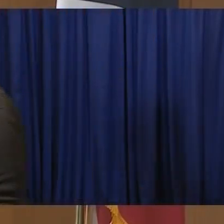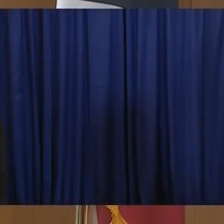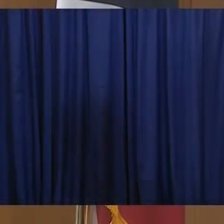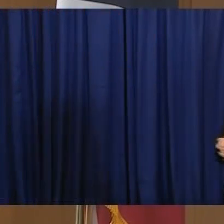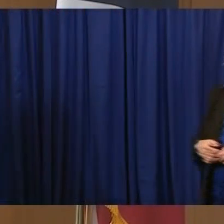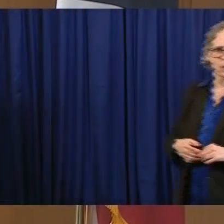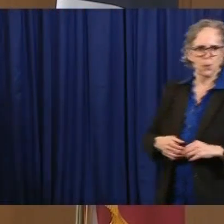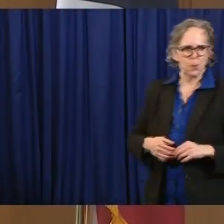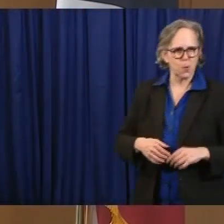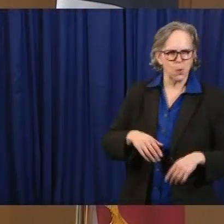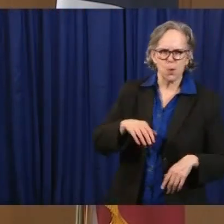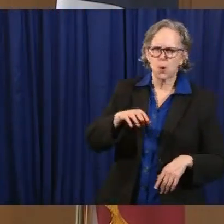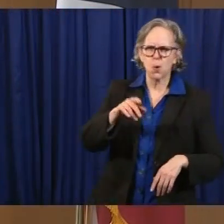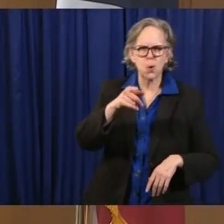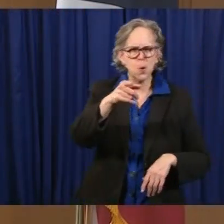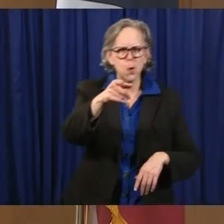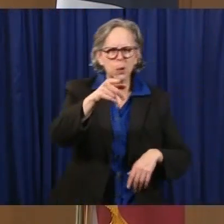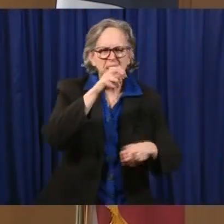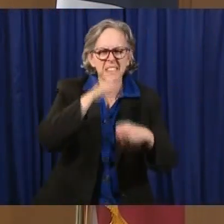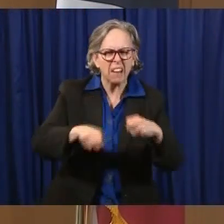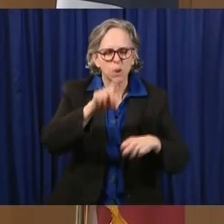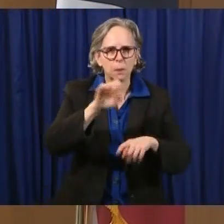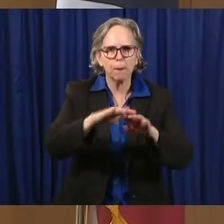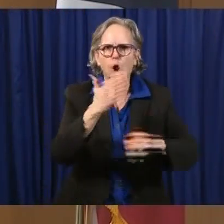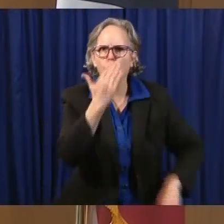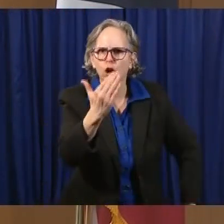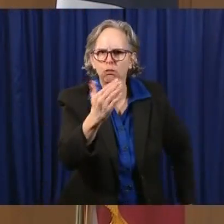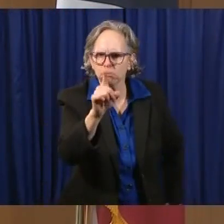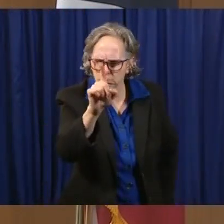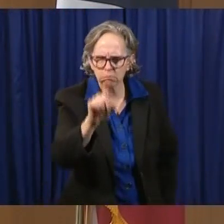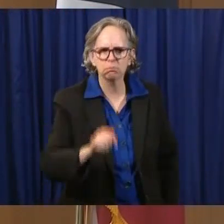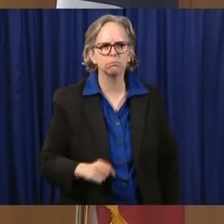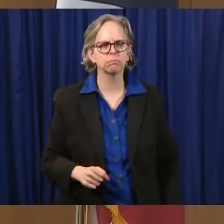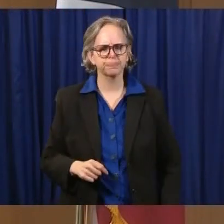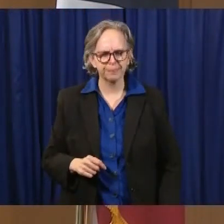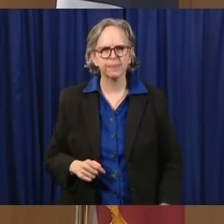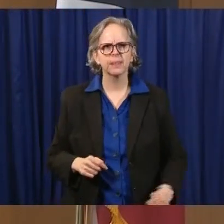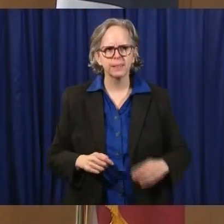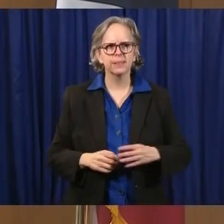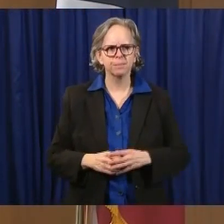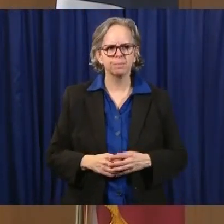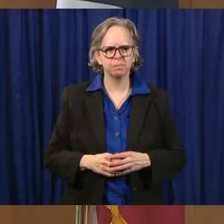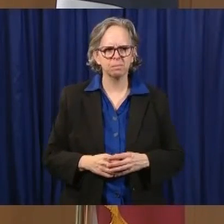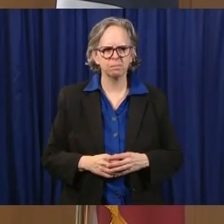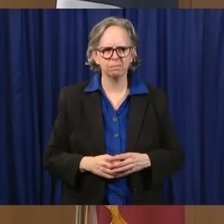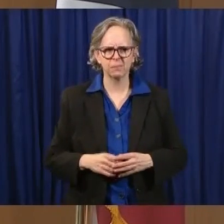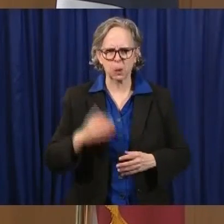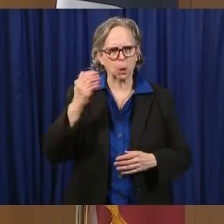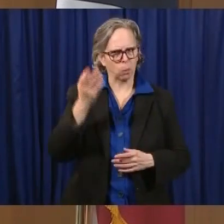I think that we all need to understand, and this is so hard to accept.